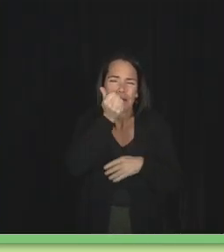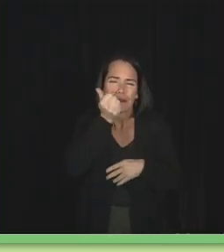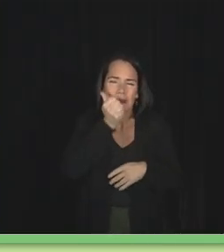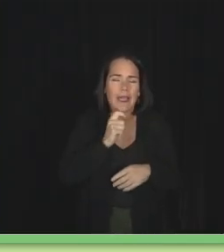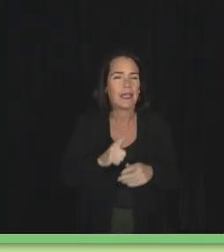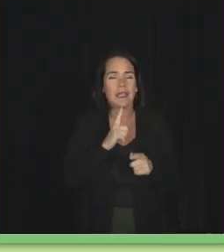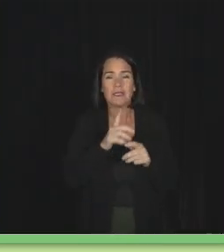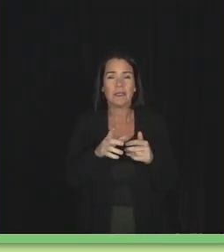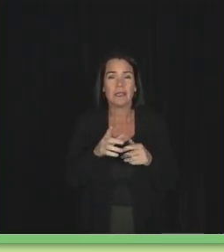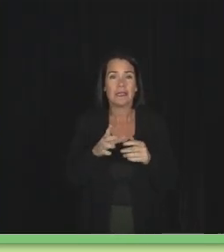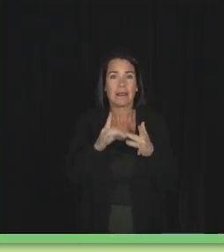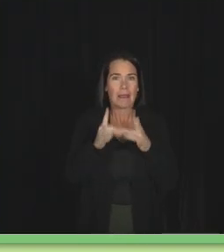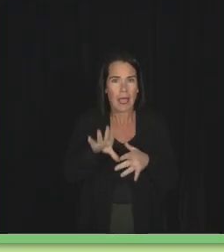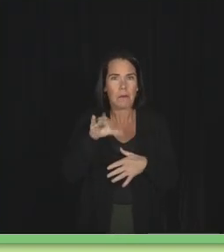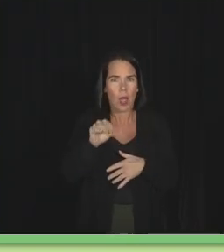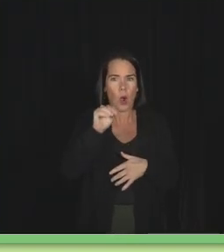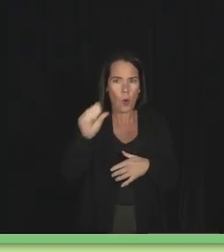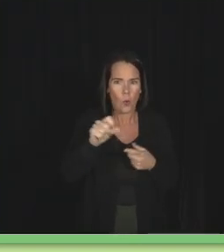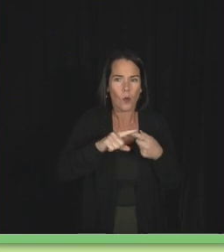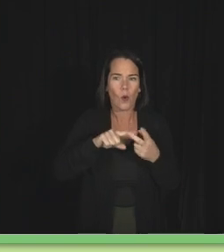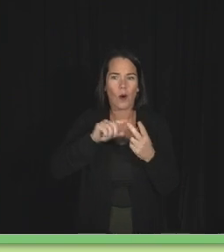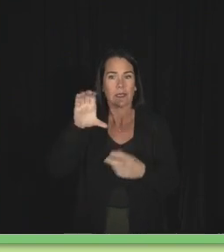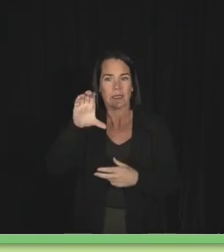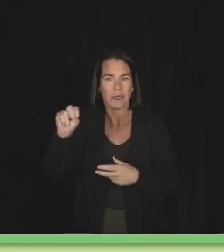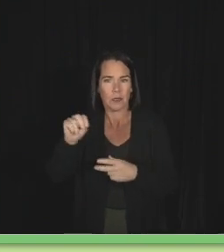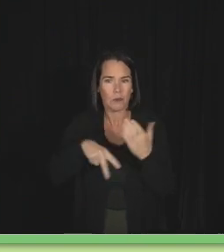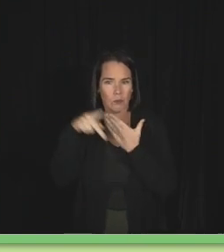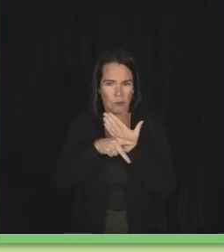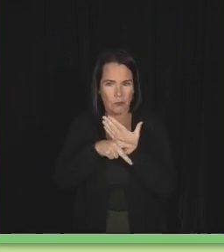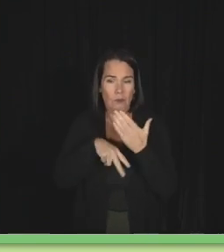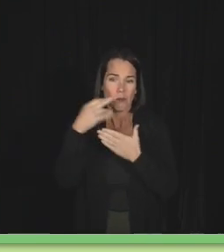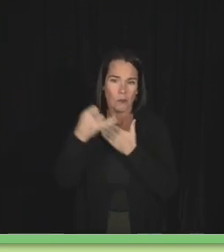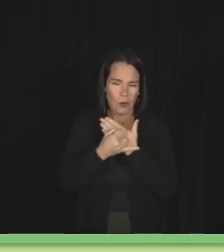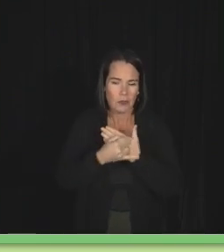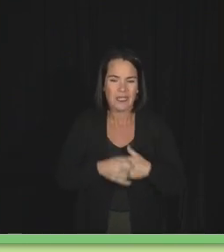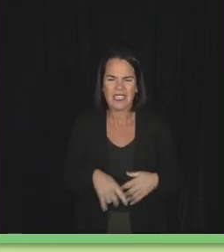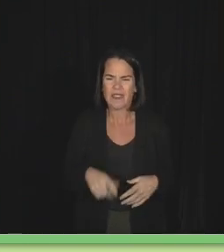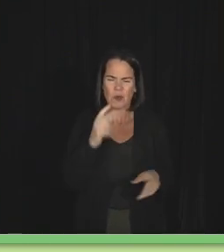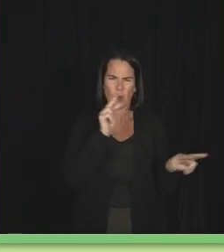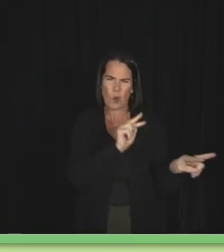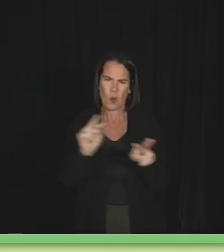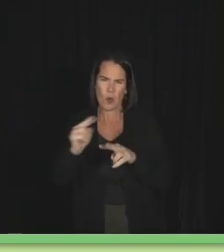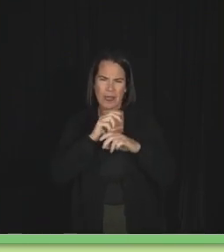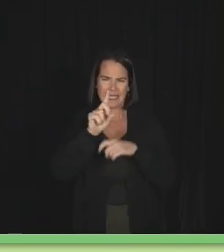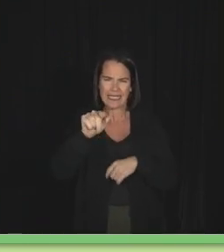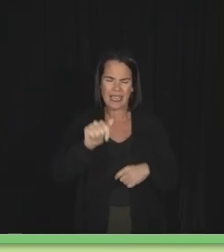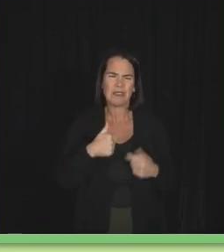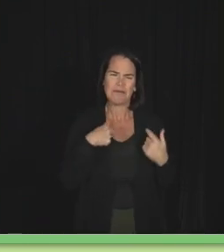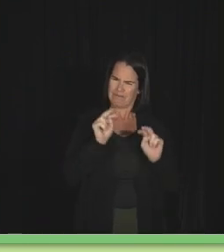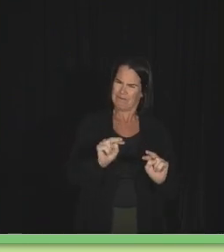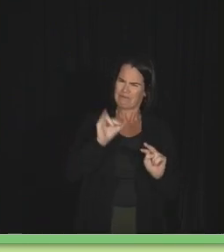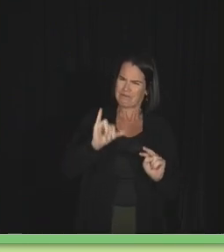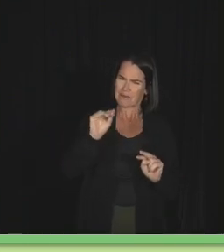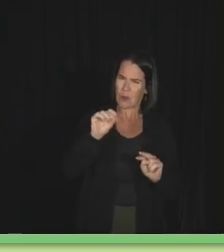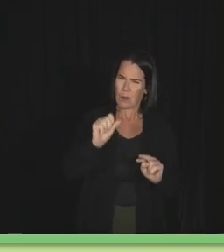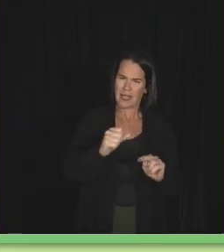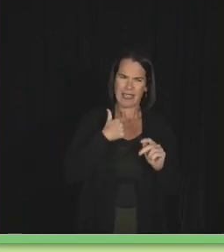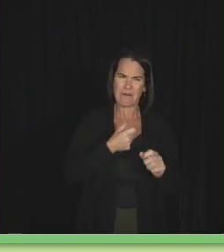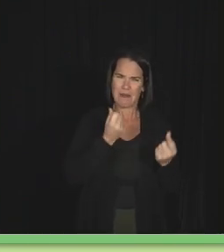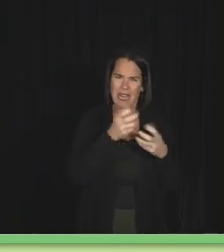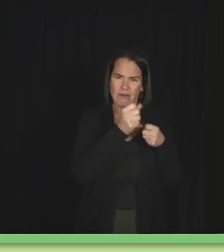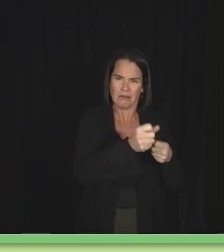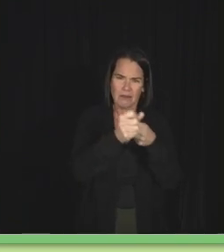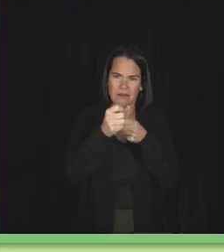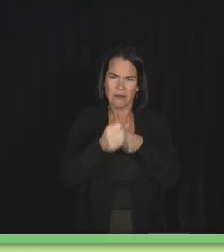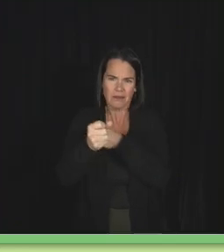and cloud native projects. If you kind of look at some of the data, there's been attacks on the open source supply chain. CNCF projects are